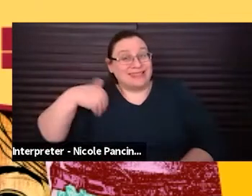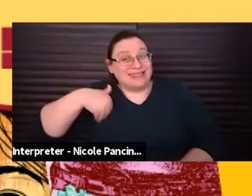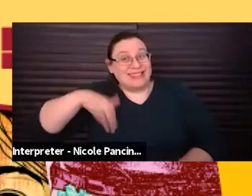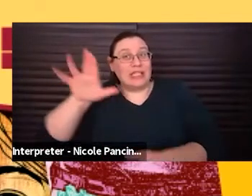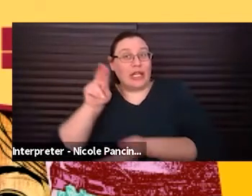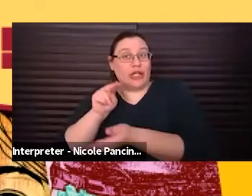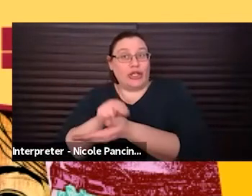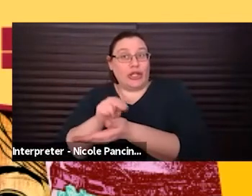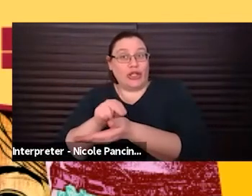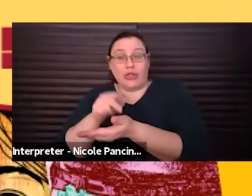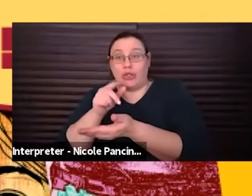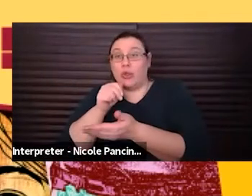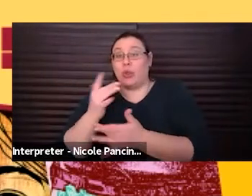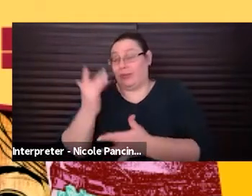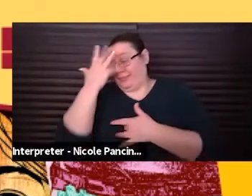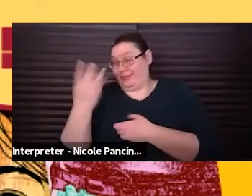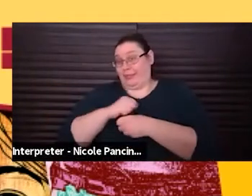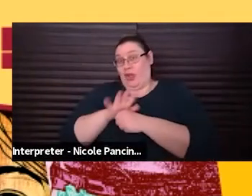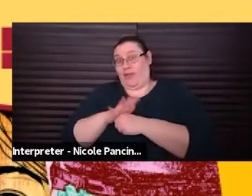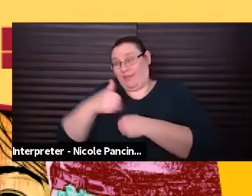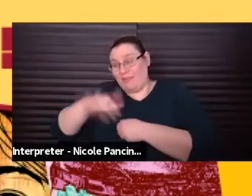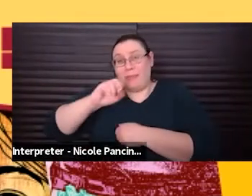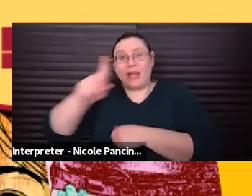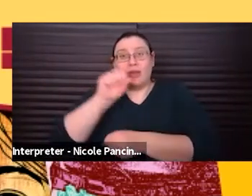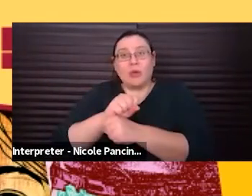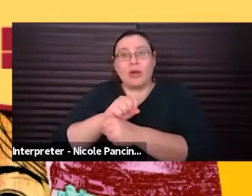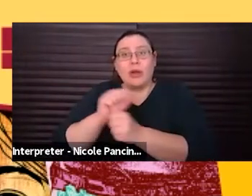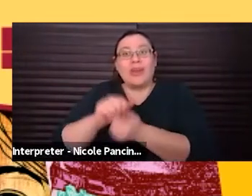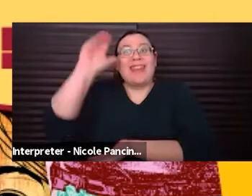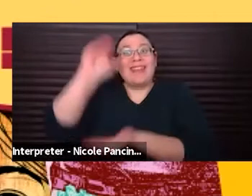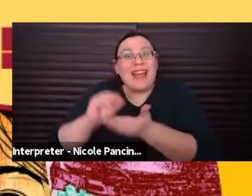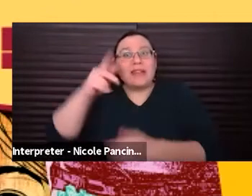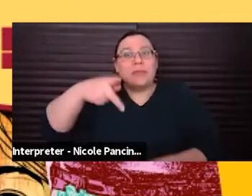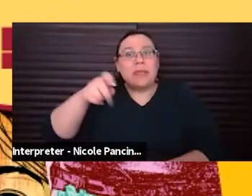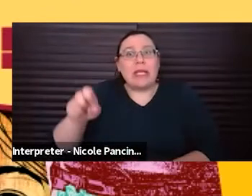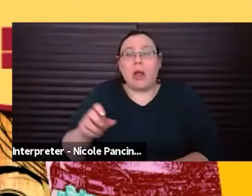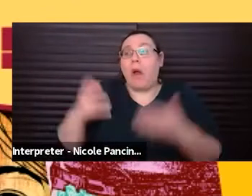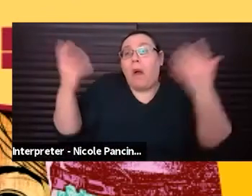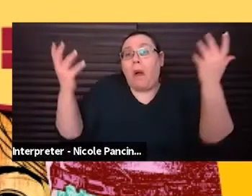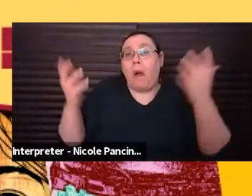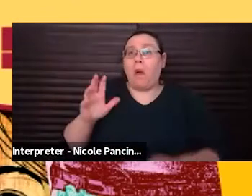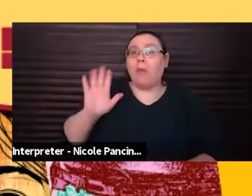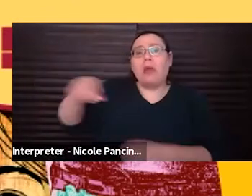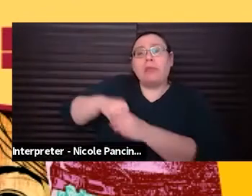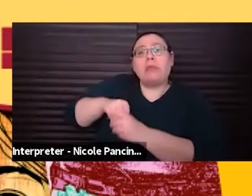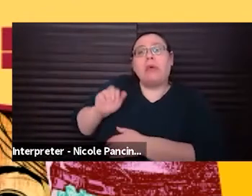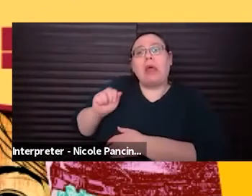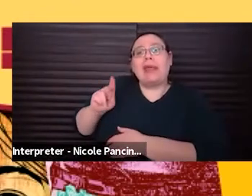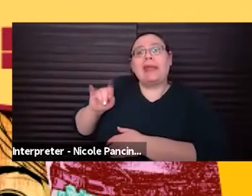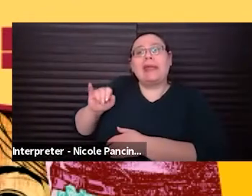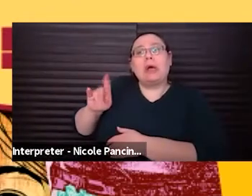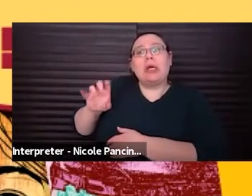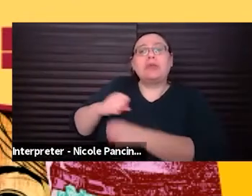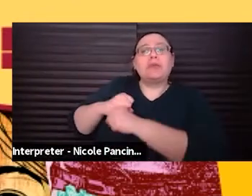who had recovered from COVID back to work with less protective equipment, claiming that antibodies would protect them. And, you